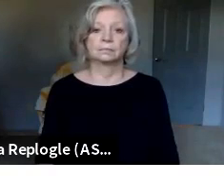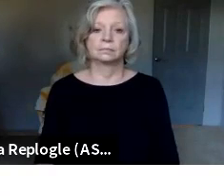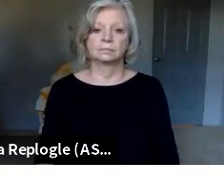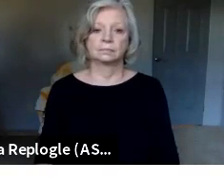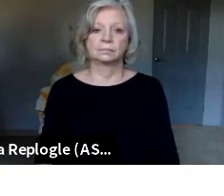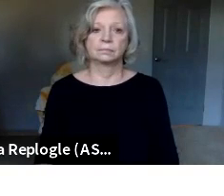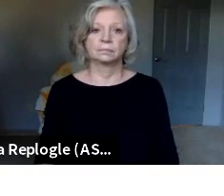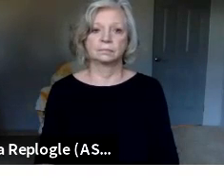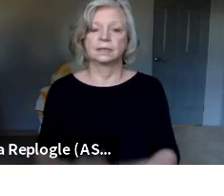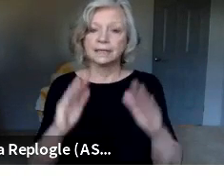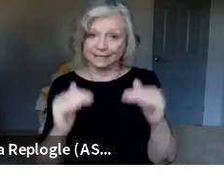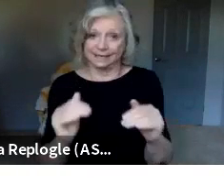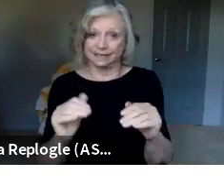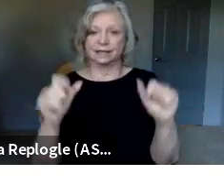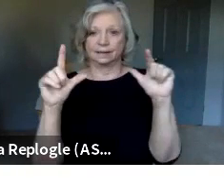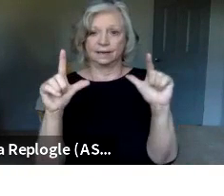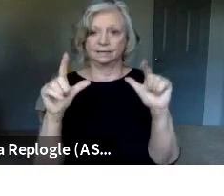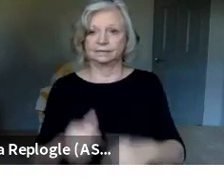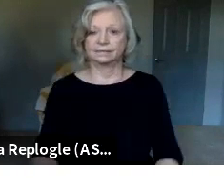Okay, next slide.